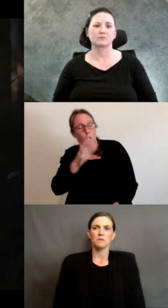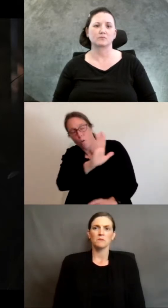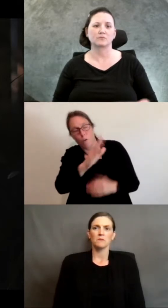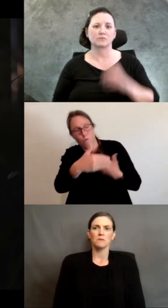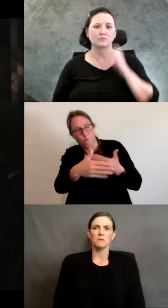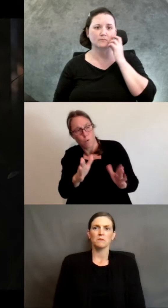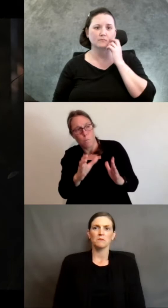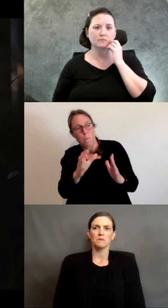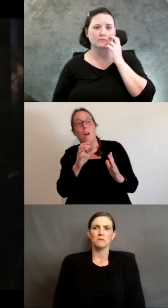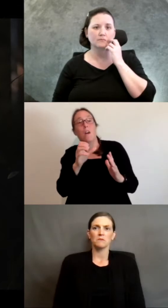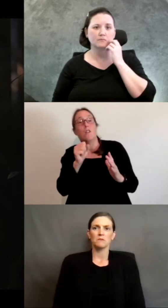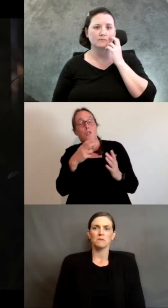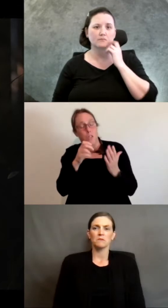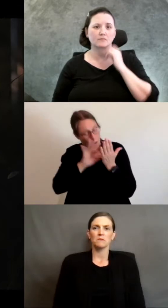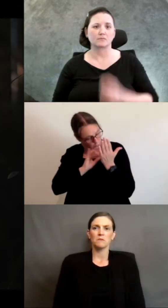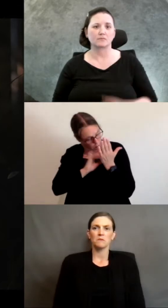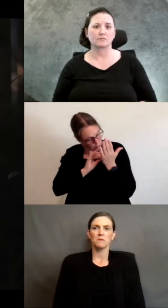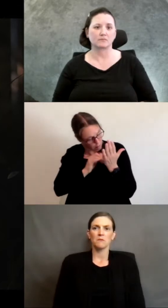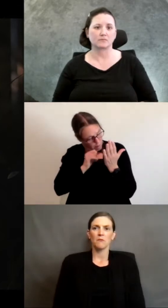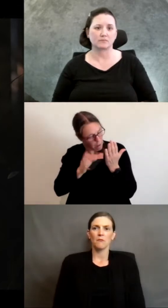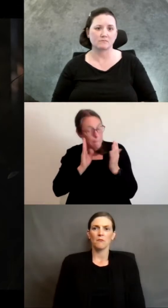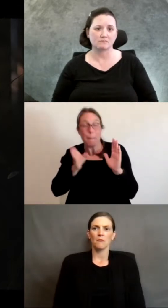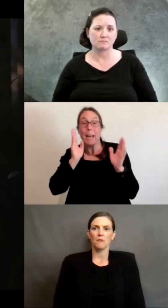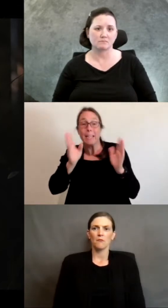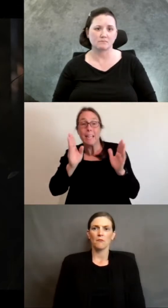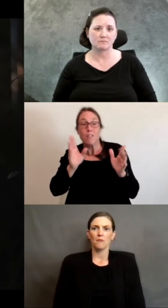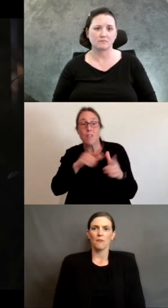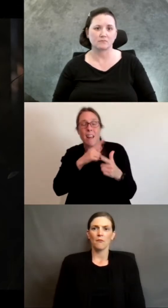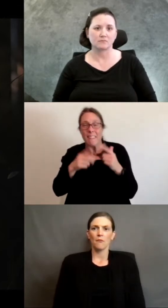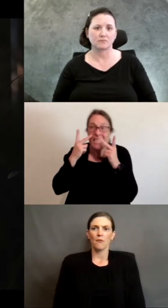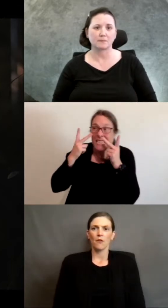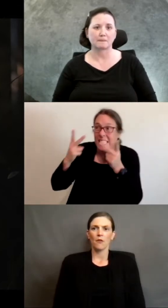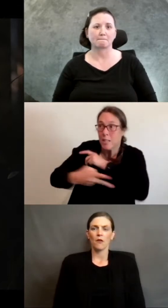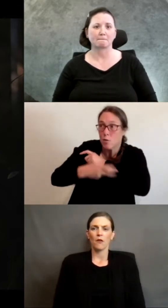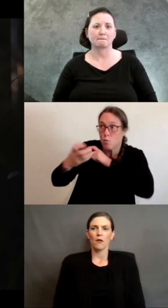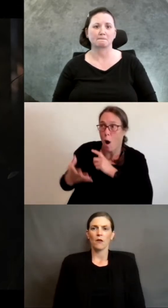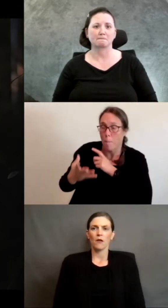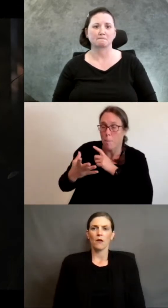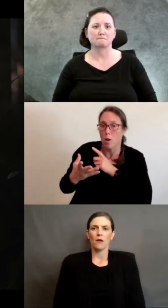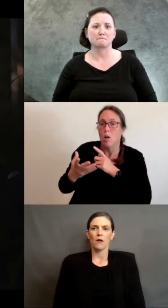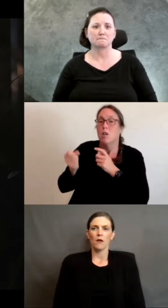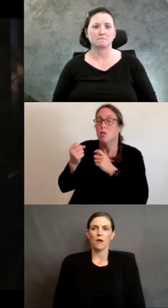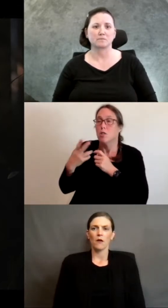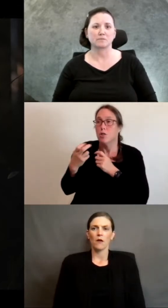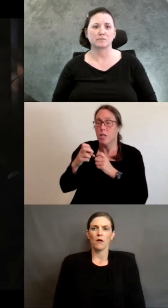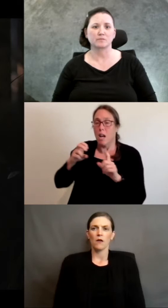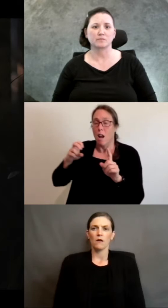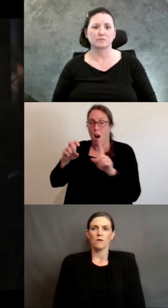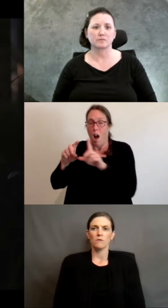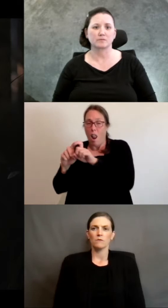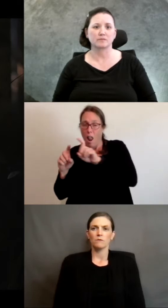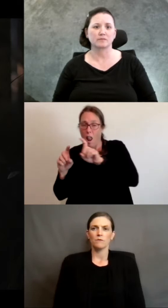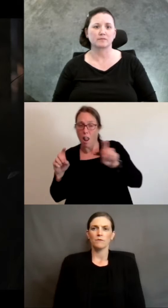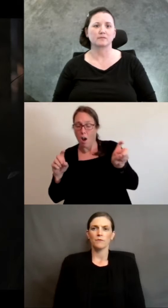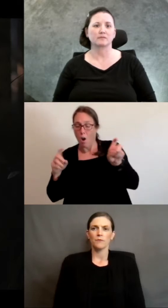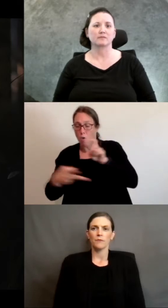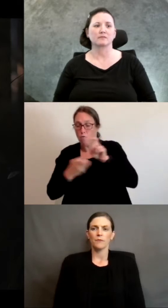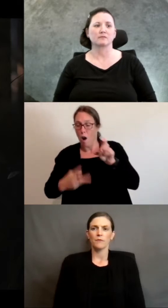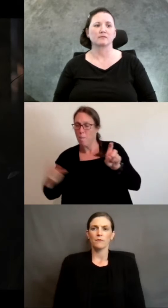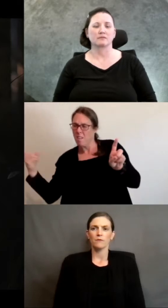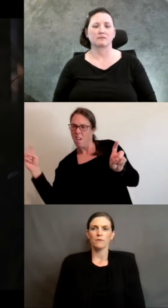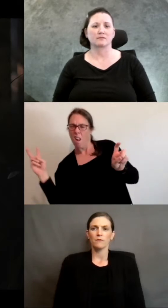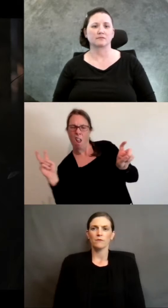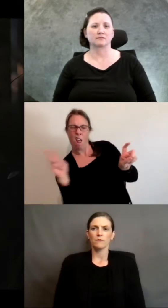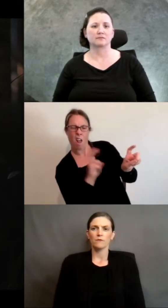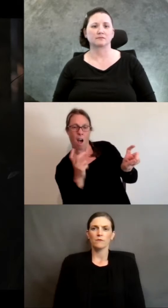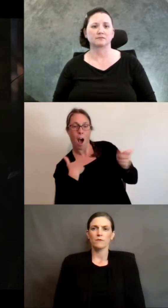them. She chases them down the hallway. Then the robbers turn around and see her. I try to scream a warning, but